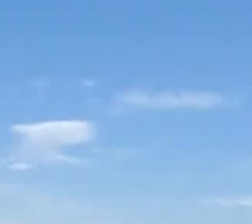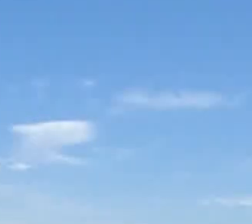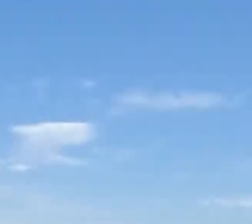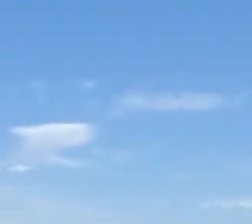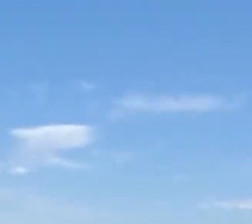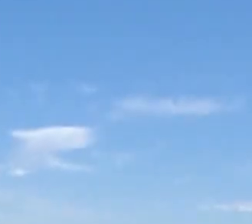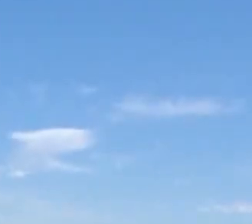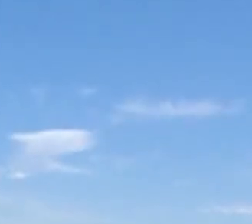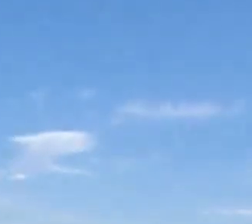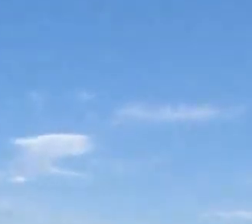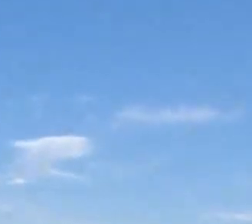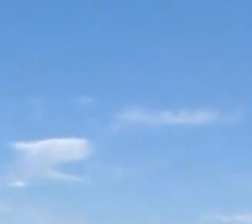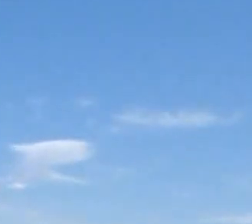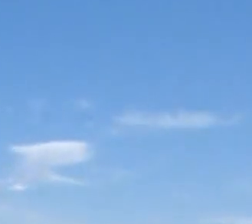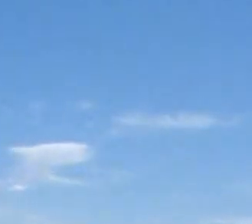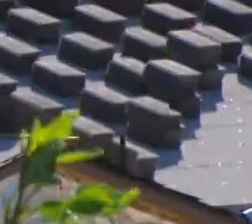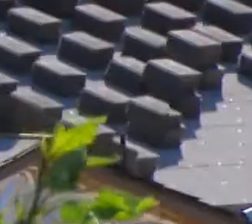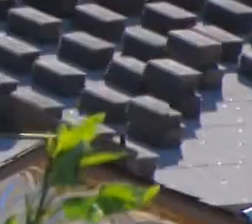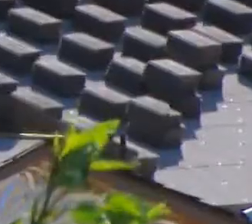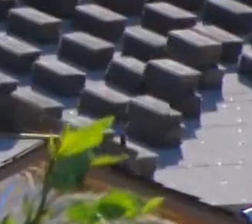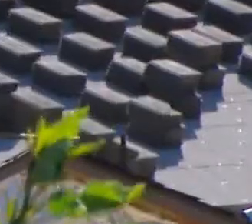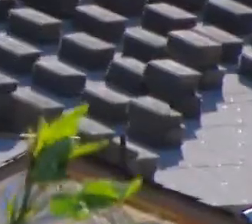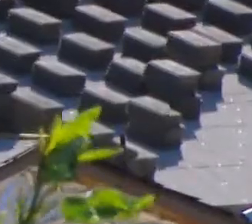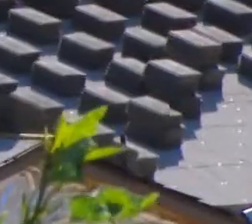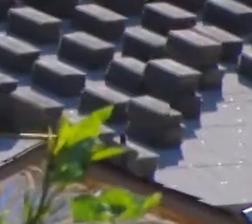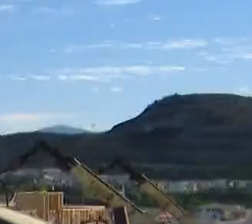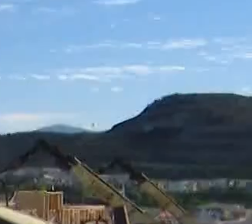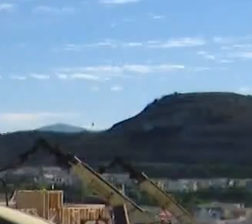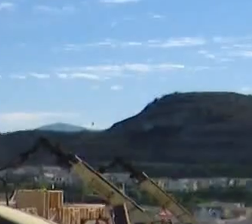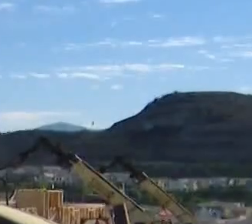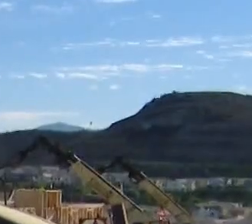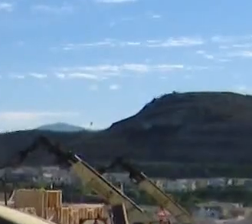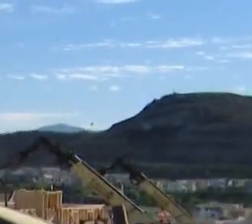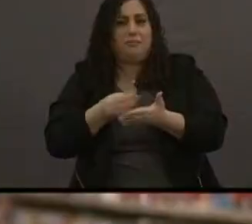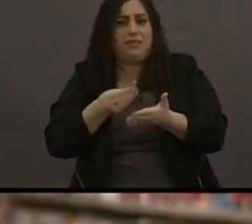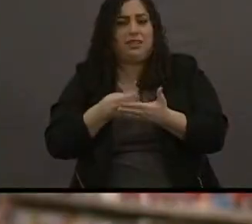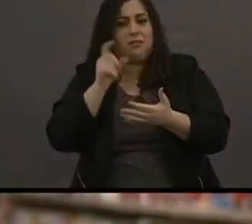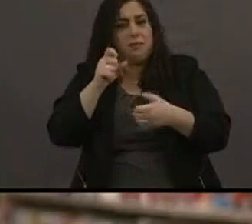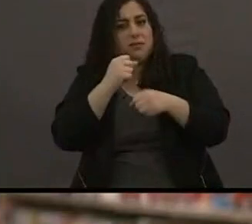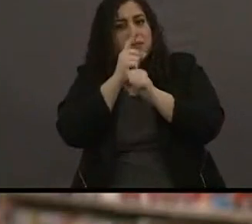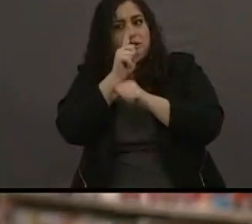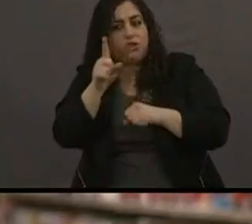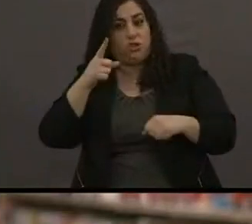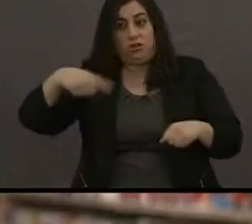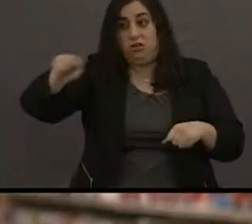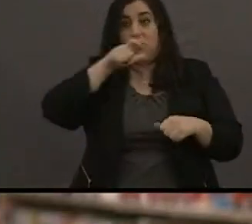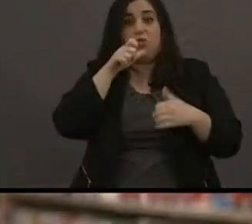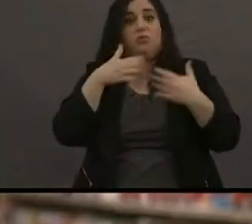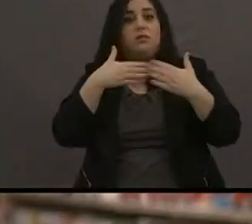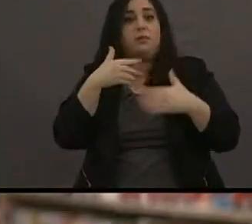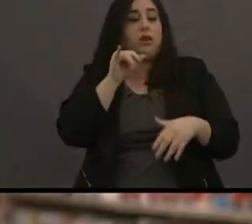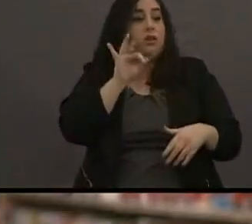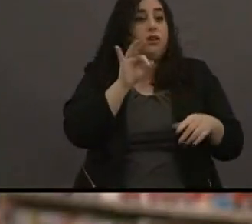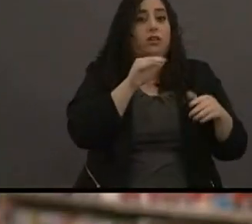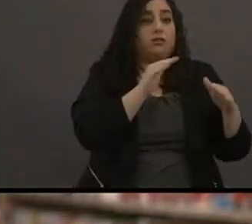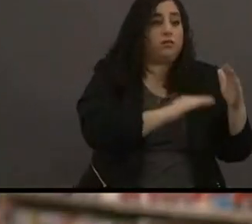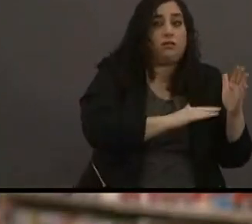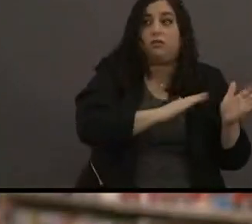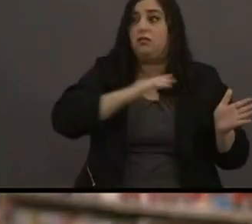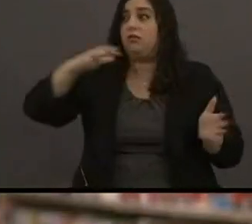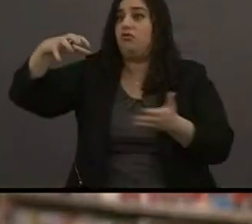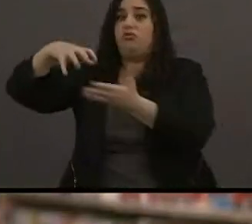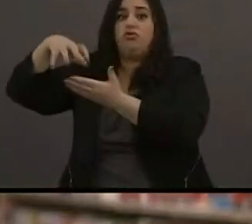affordable housing, including new housing construction for more San Diegans. You should be able to have a roof over your head